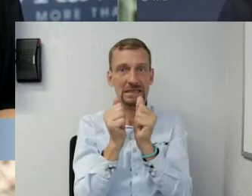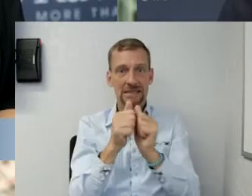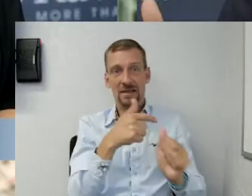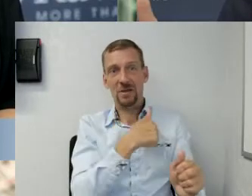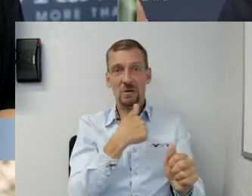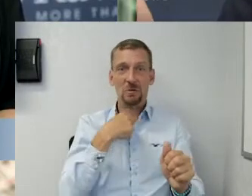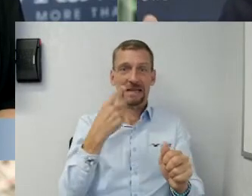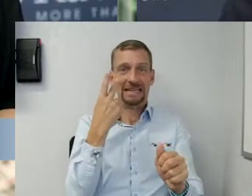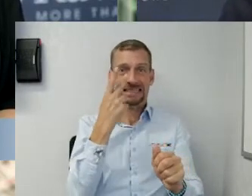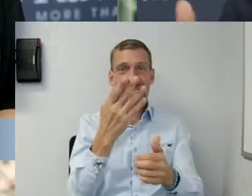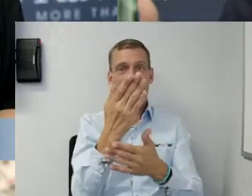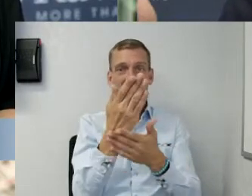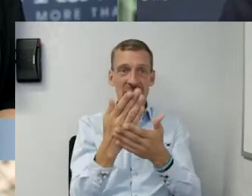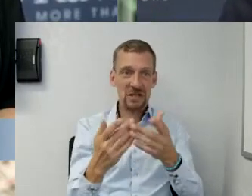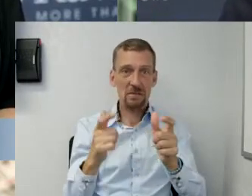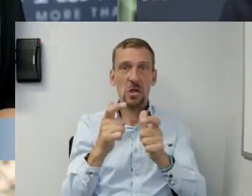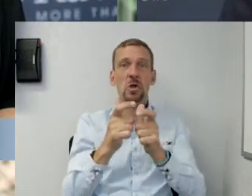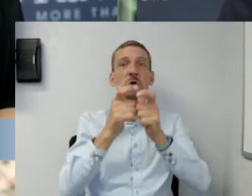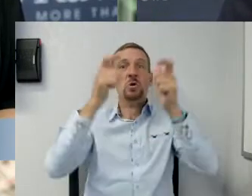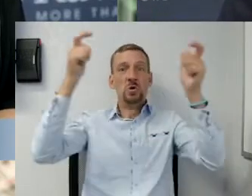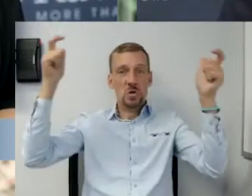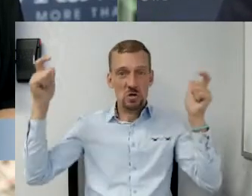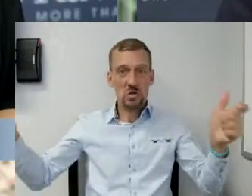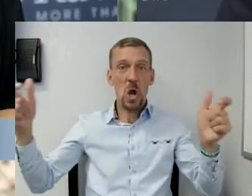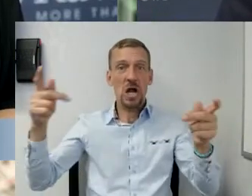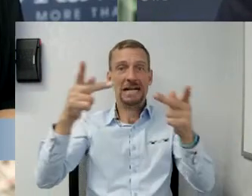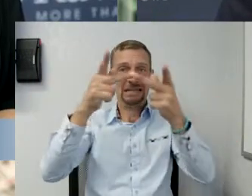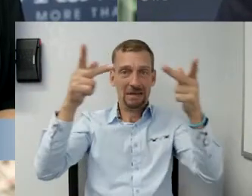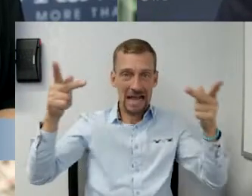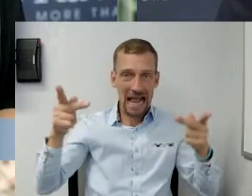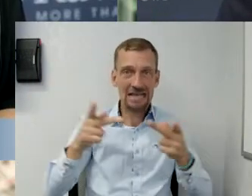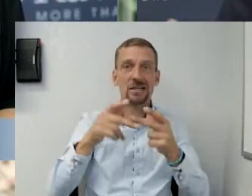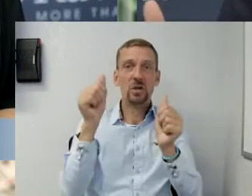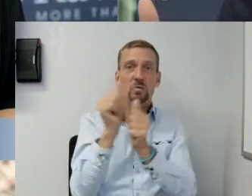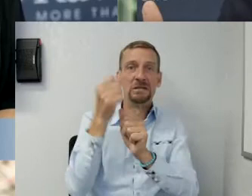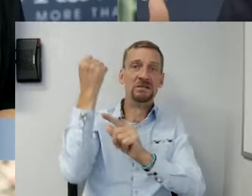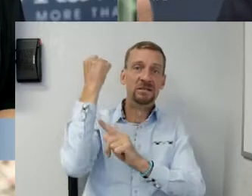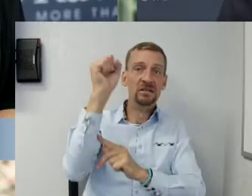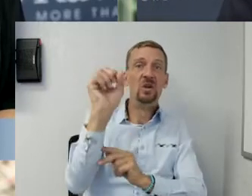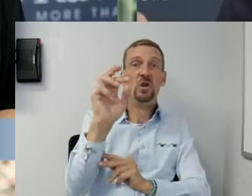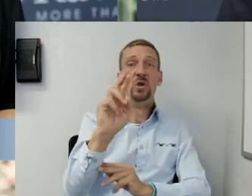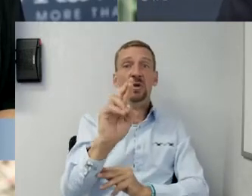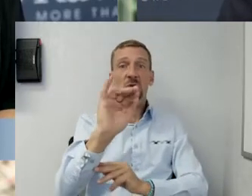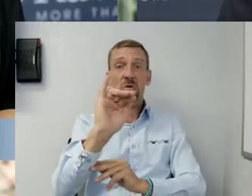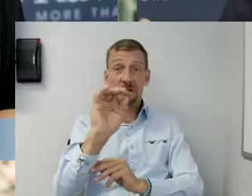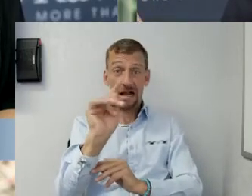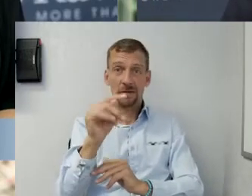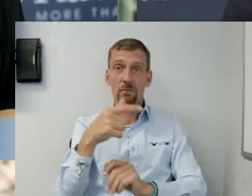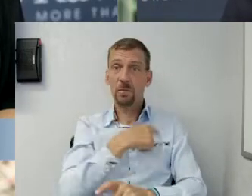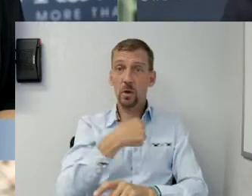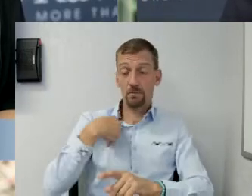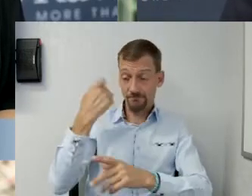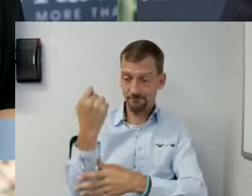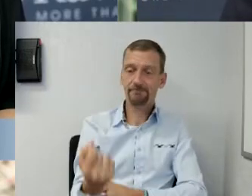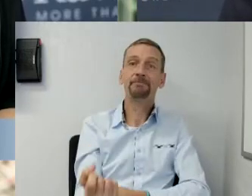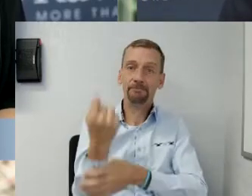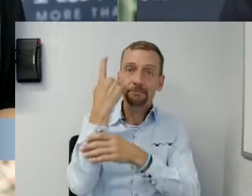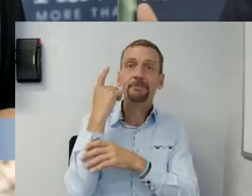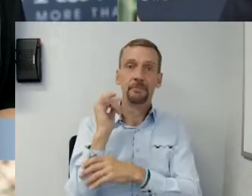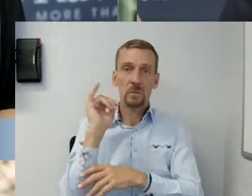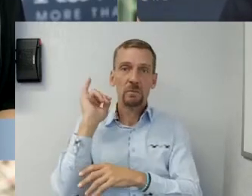we've seen in some of the large metropolitan cities. We certainly, understandably, have